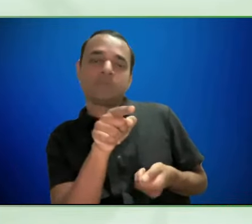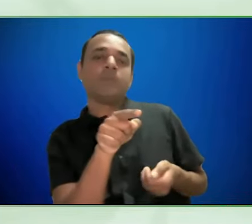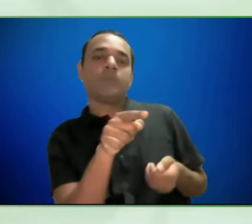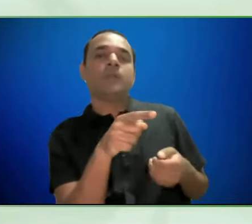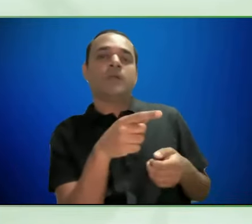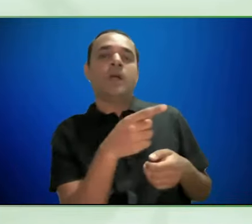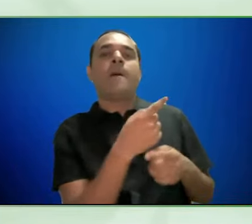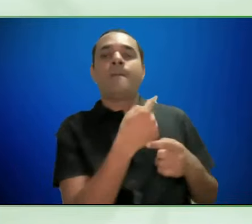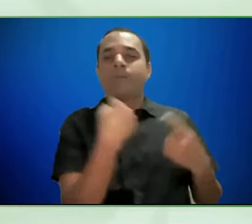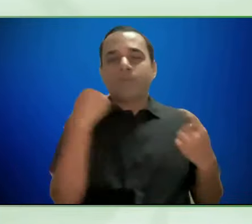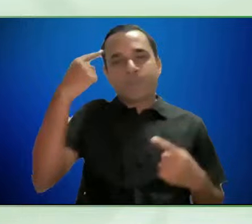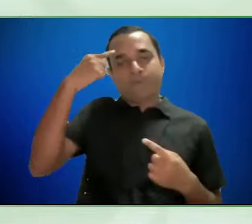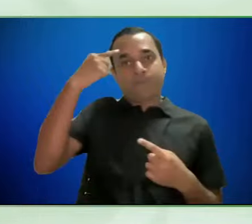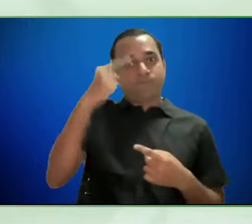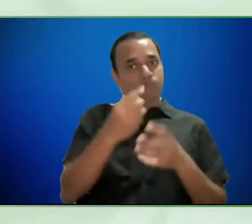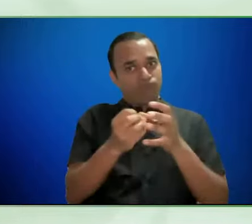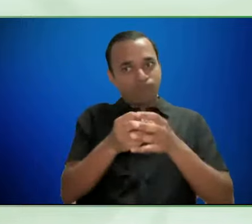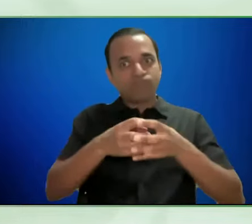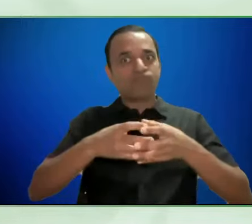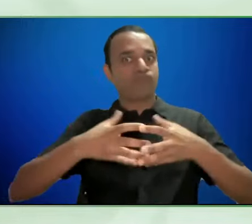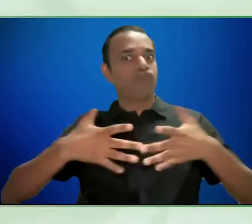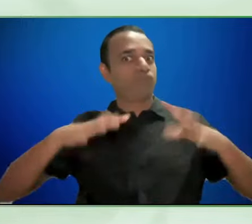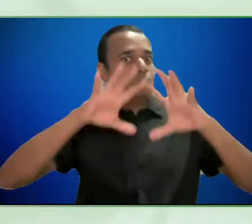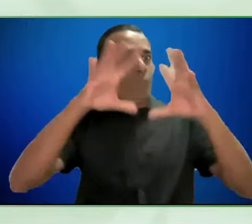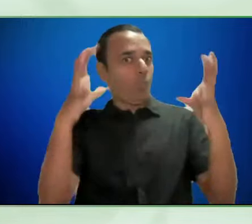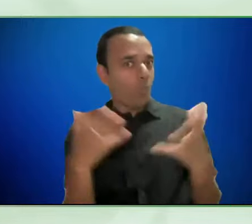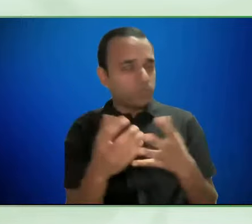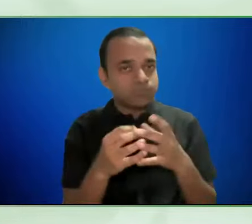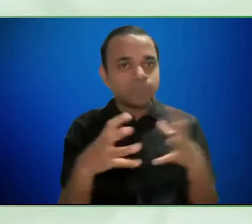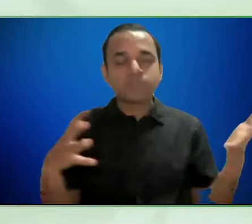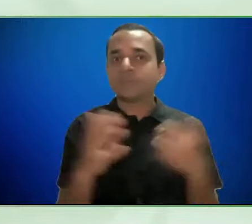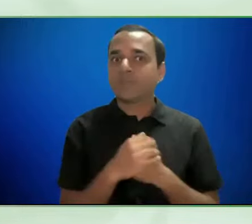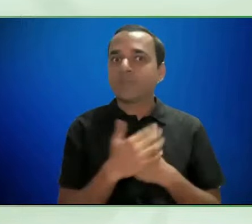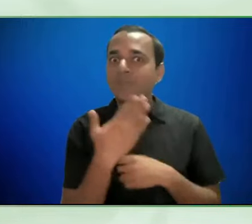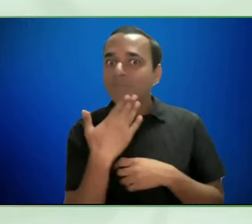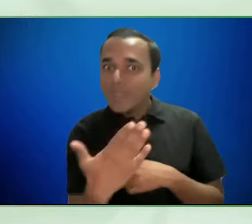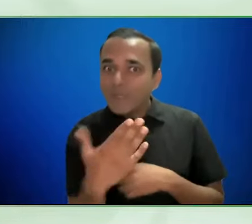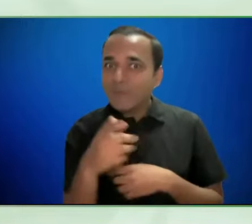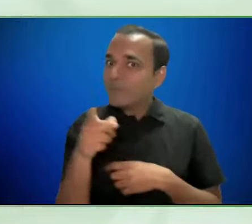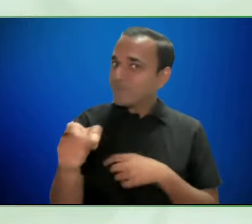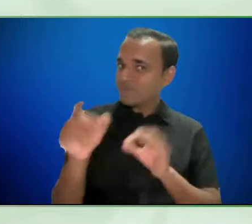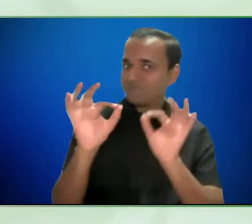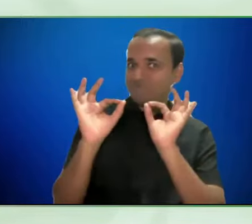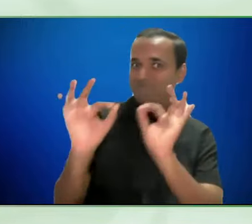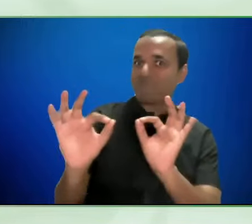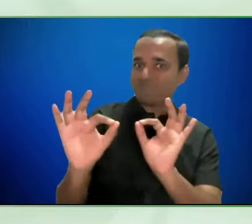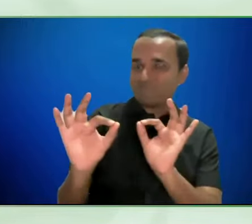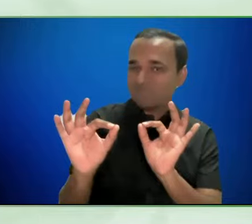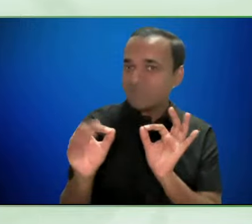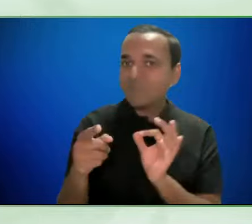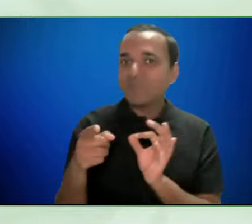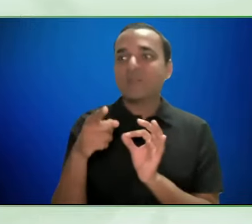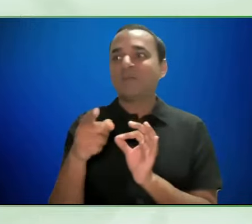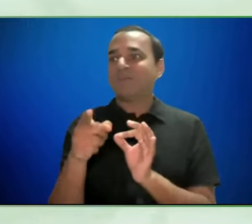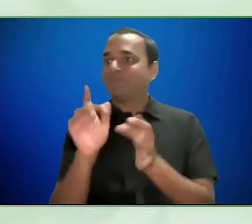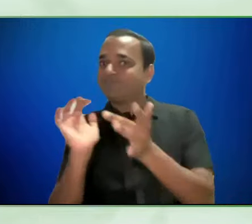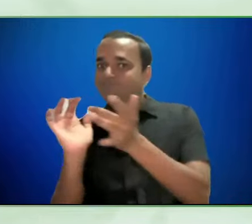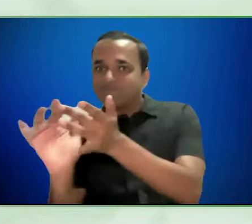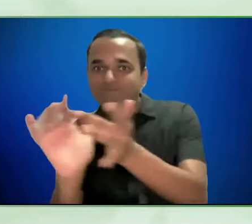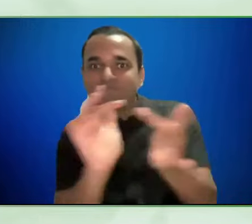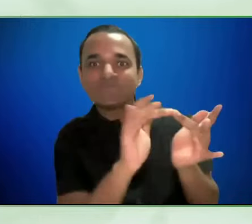together already, and all the best for all your future plans. It was a pleasure to have you here today as an interview partner.